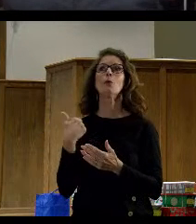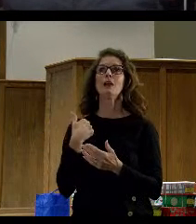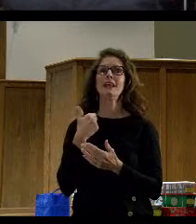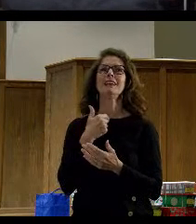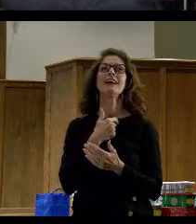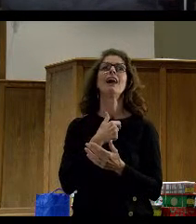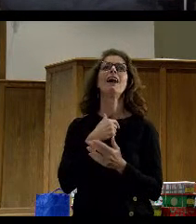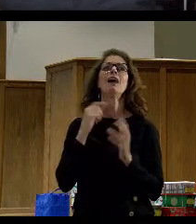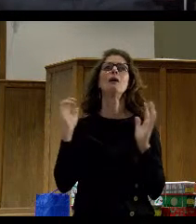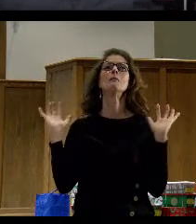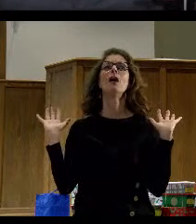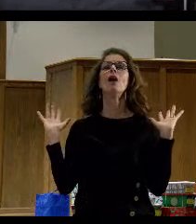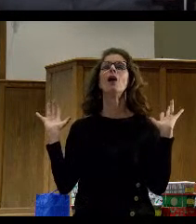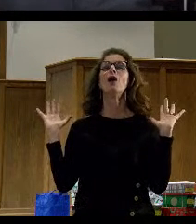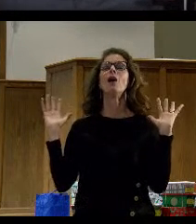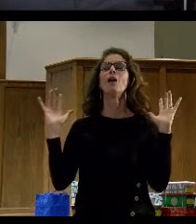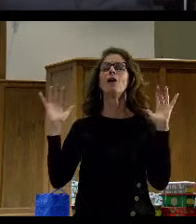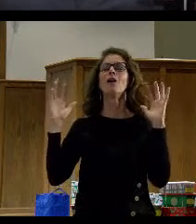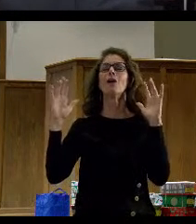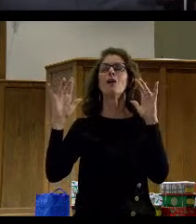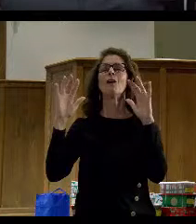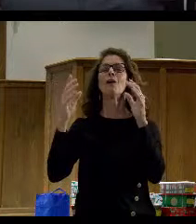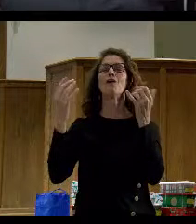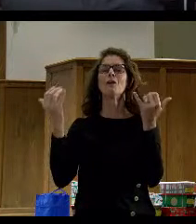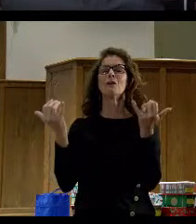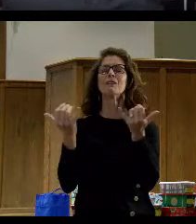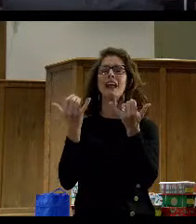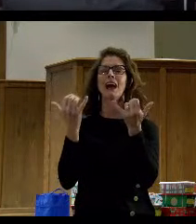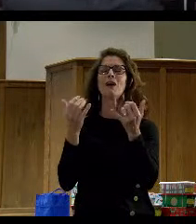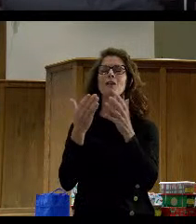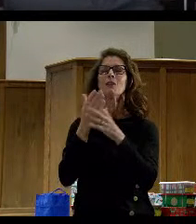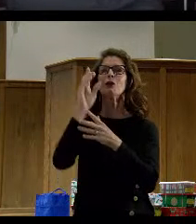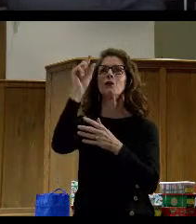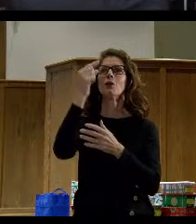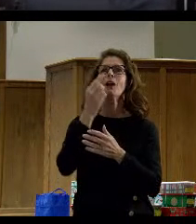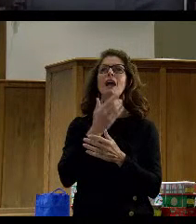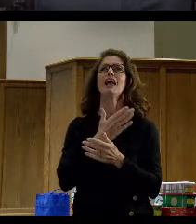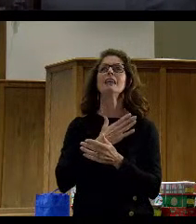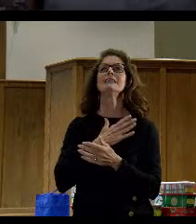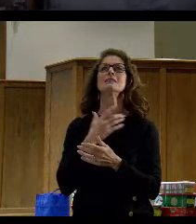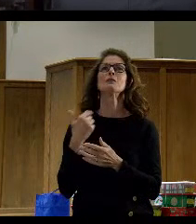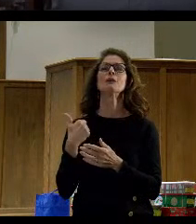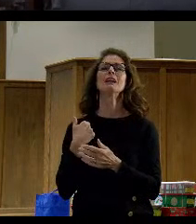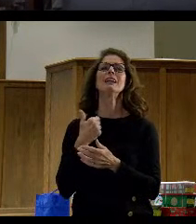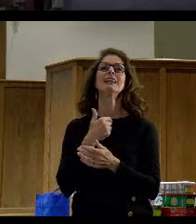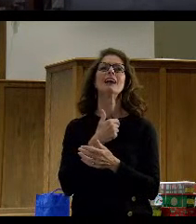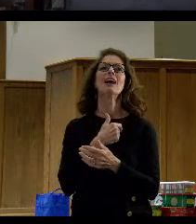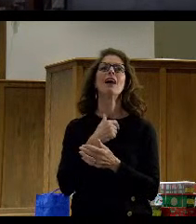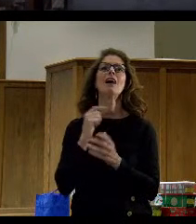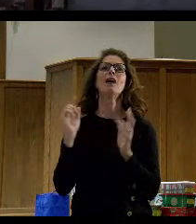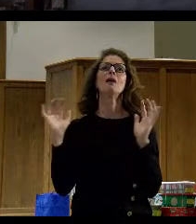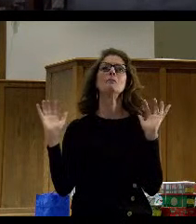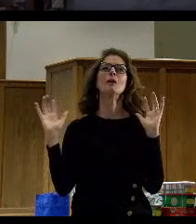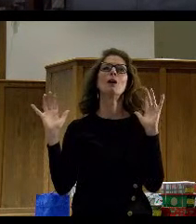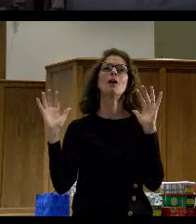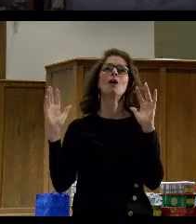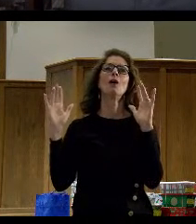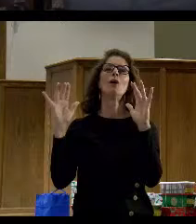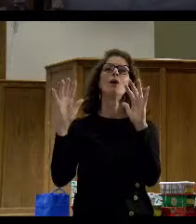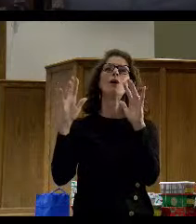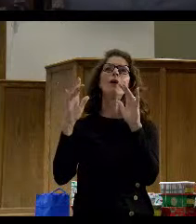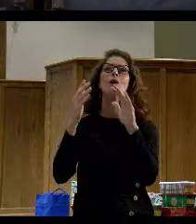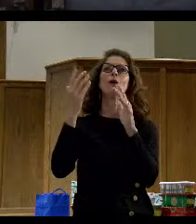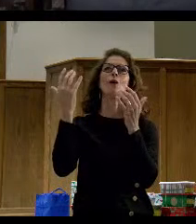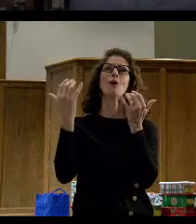we come. Oh, now by your grace we come.